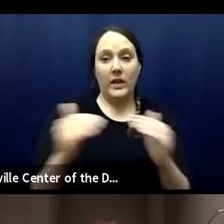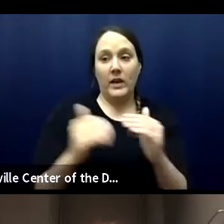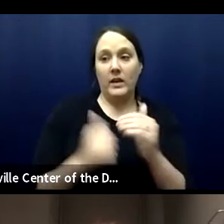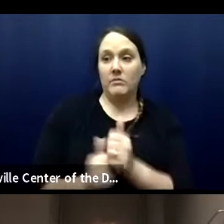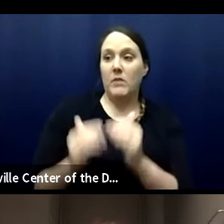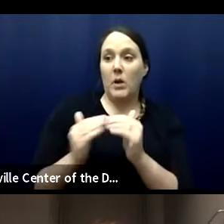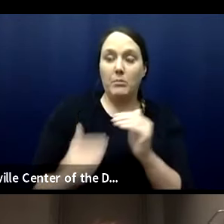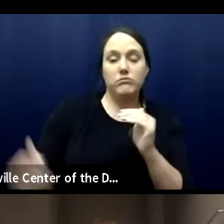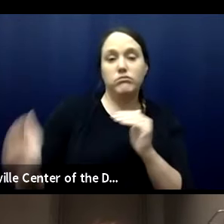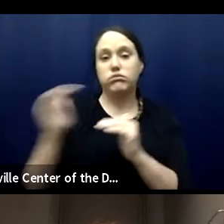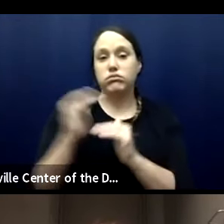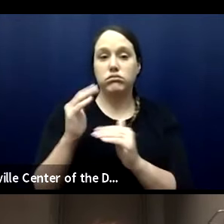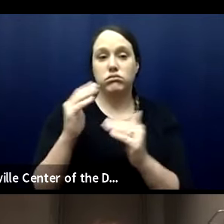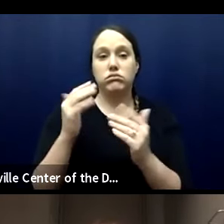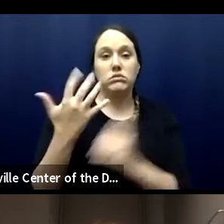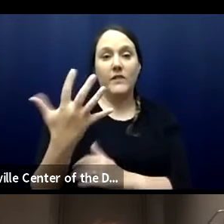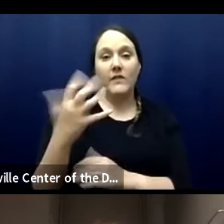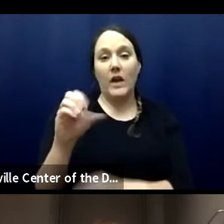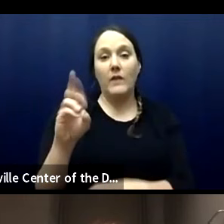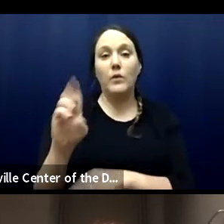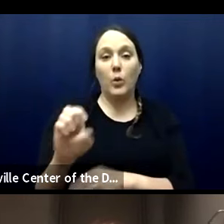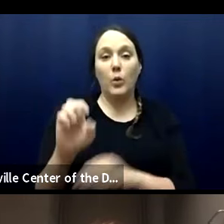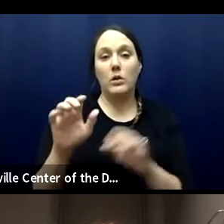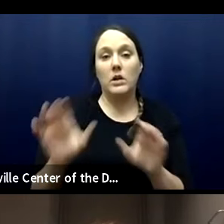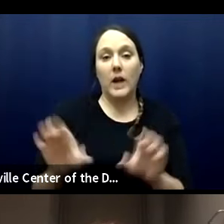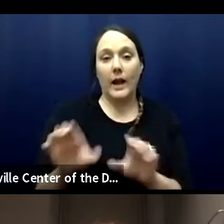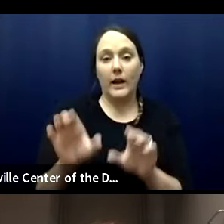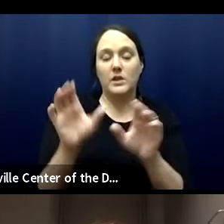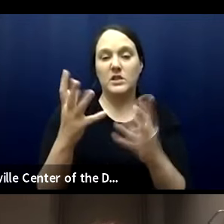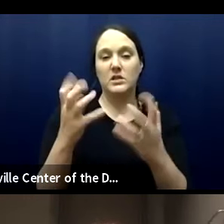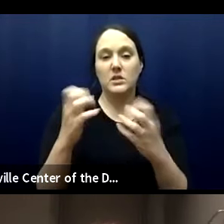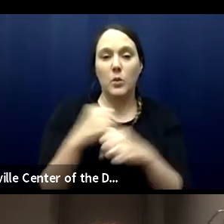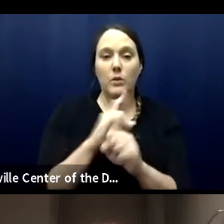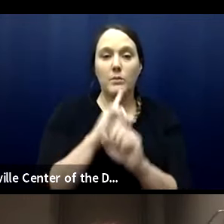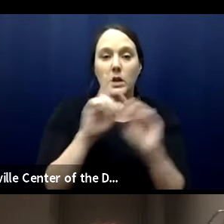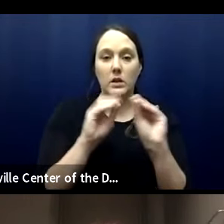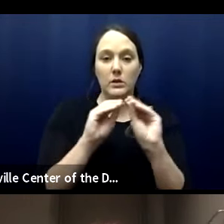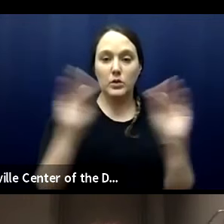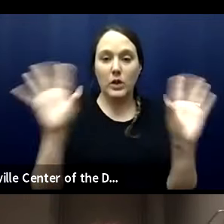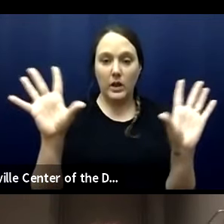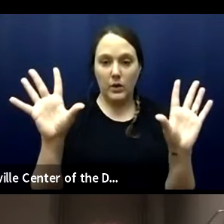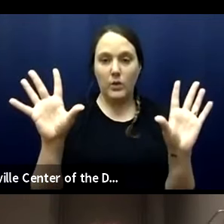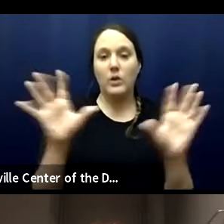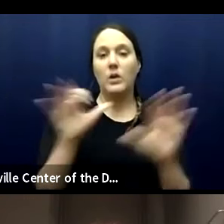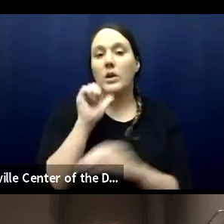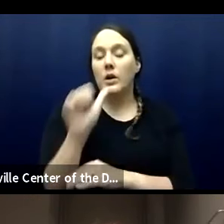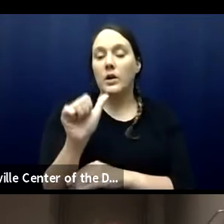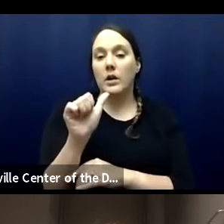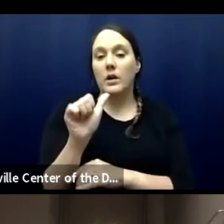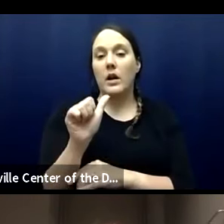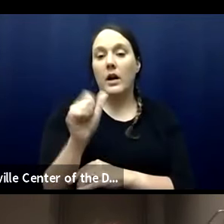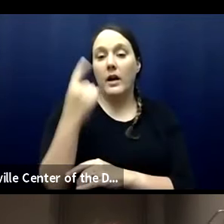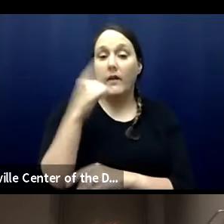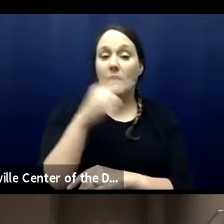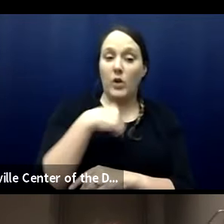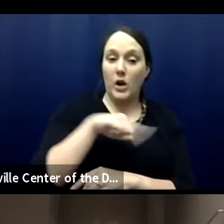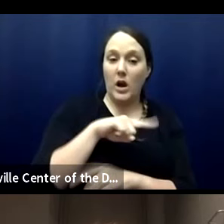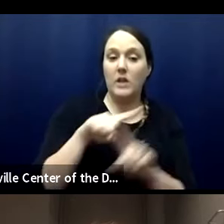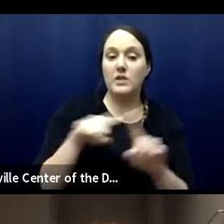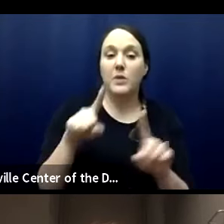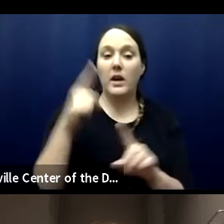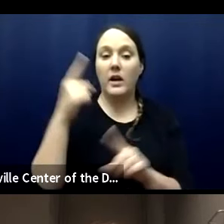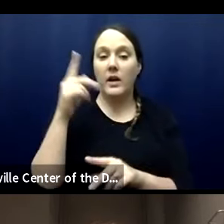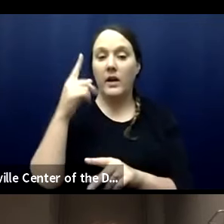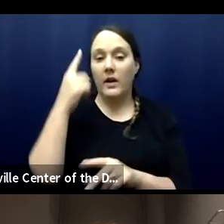beyond 5 core measures. I just want to make that very clear. Not so much perhaps for us, but for our